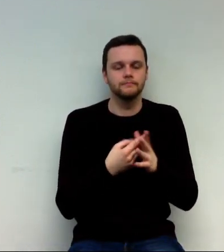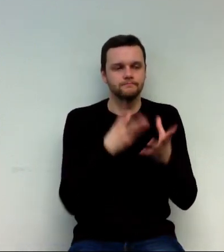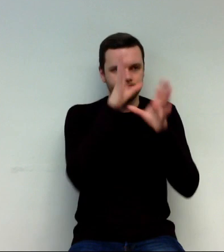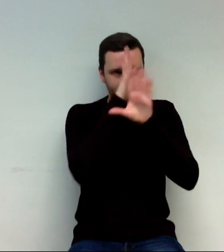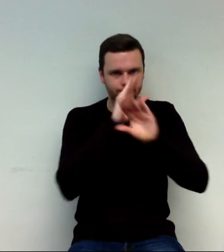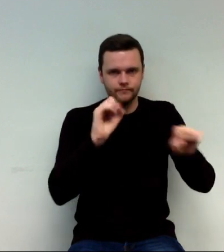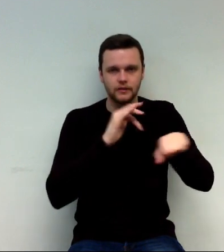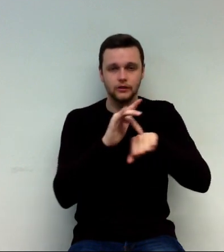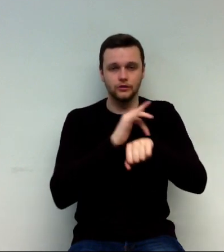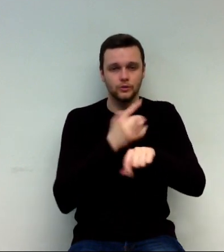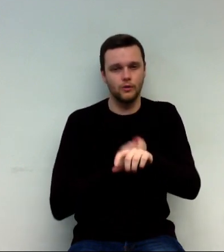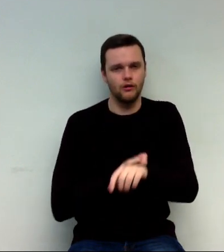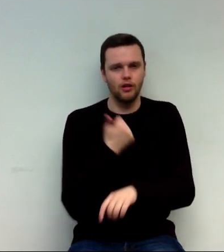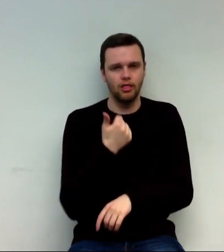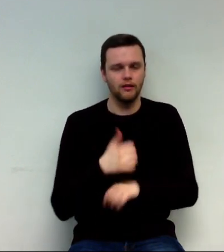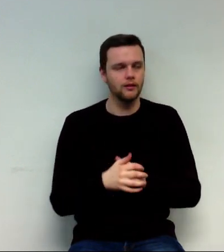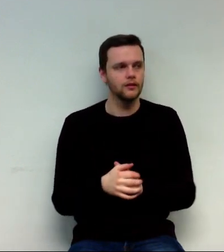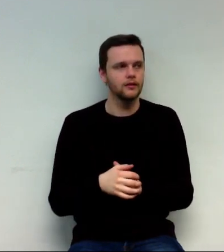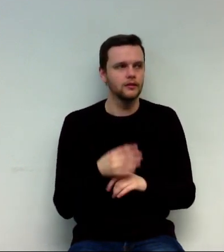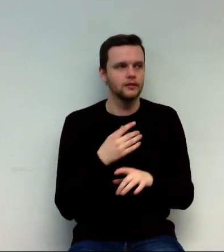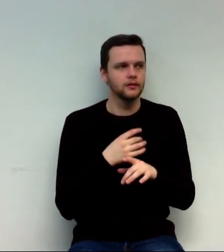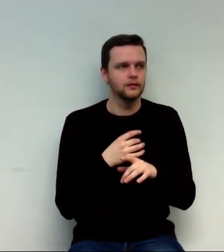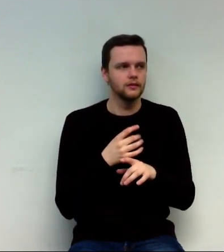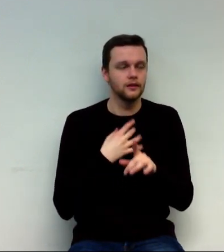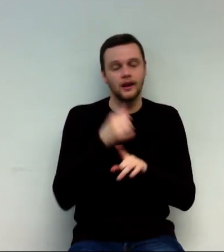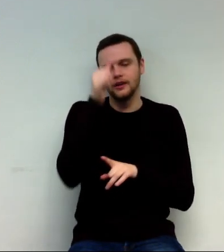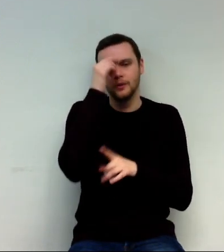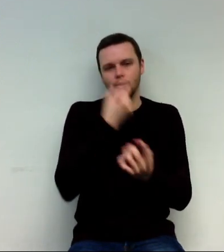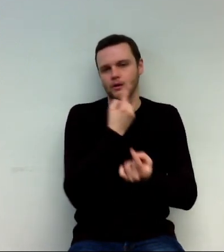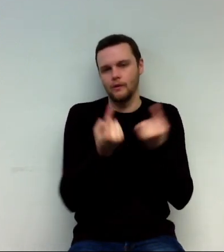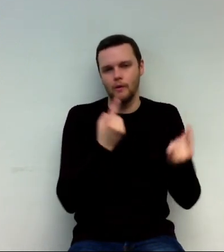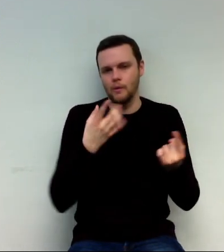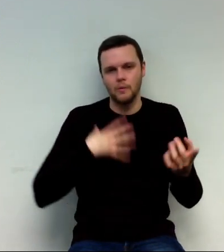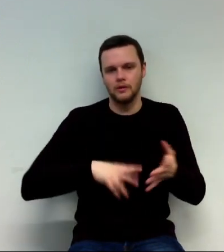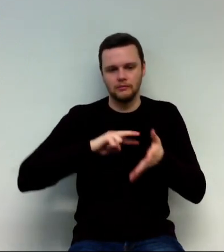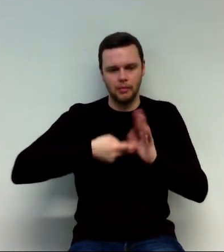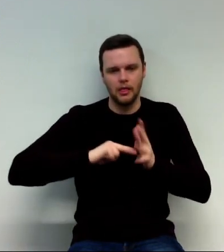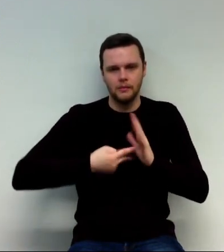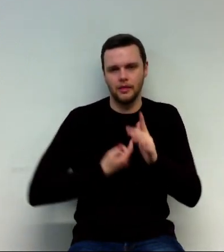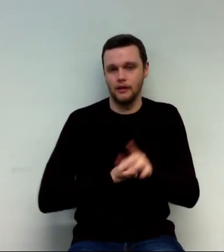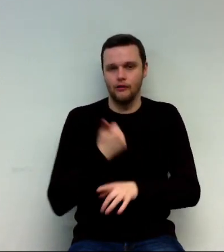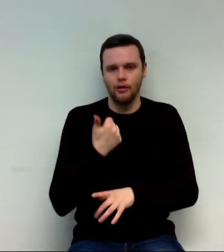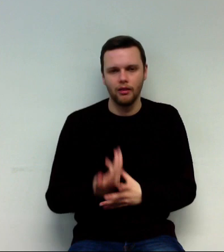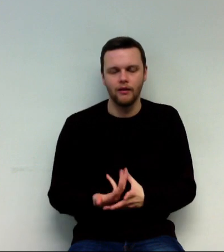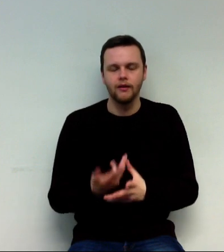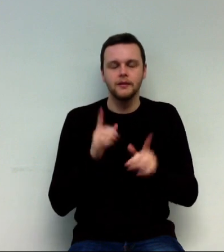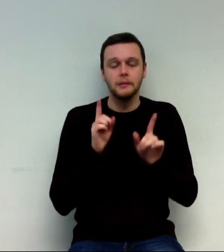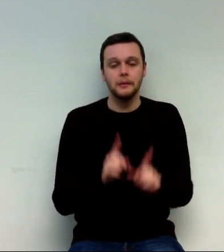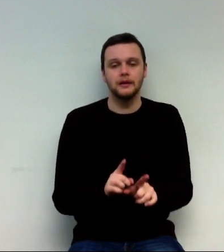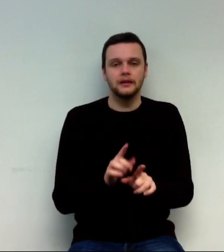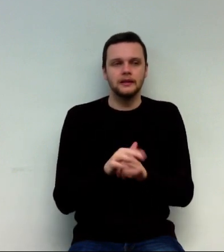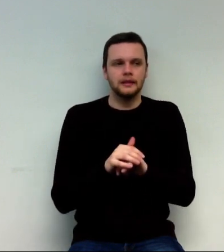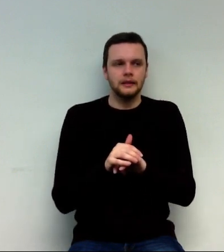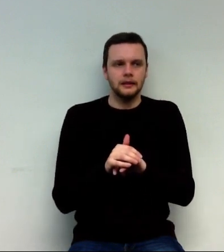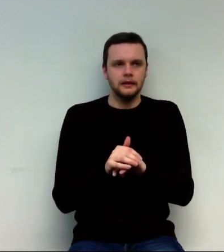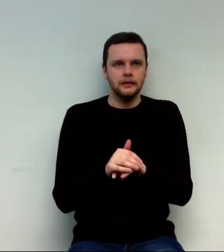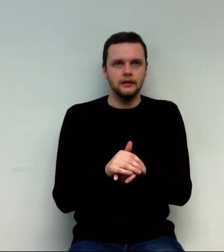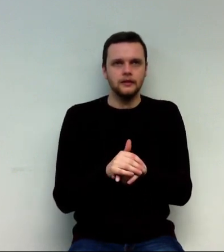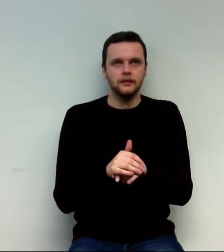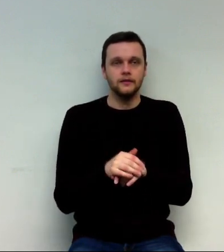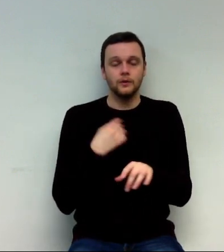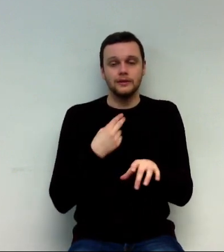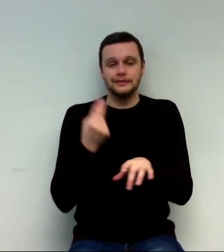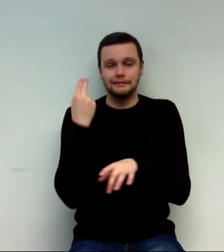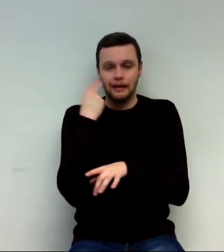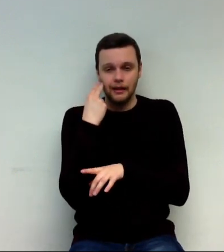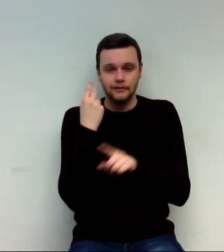early as possible. Now, everybody would like to be able to plan as early as possible, we know this, but for deaf